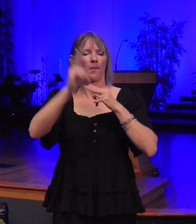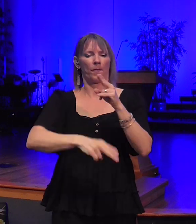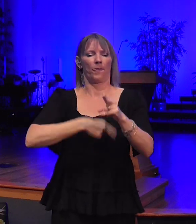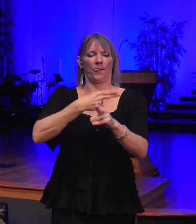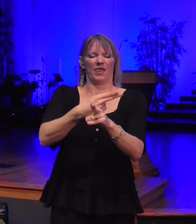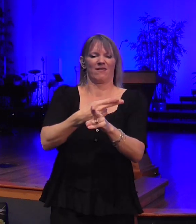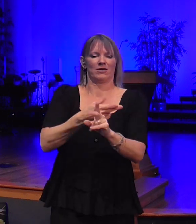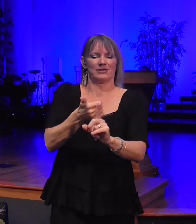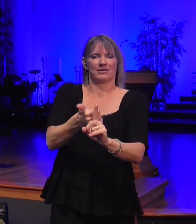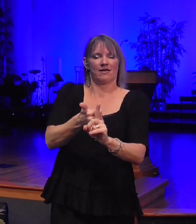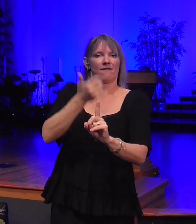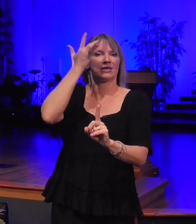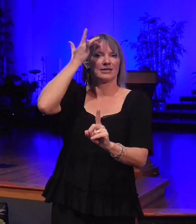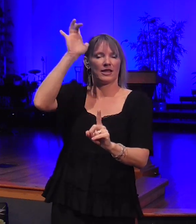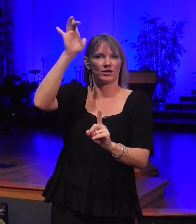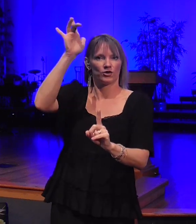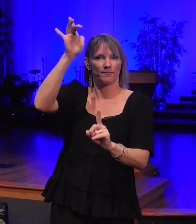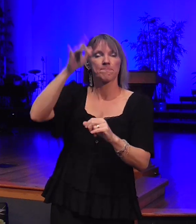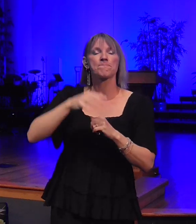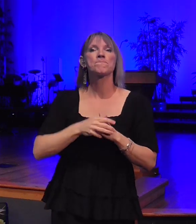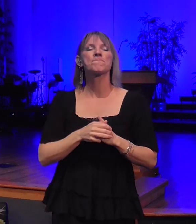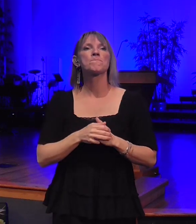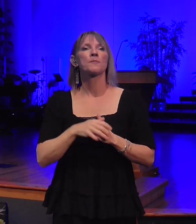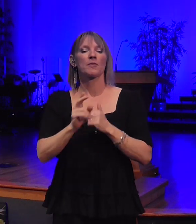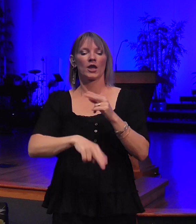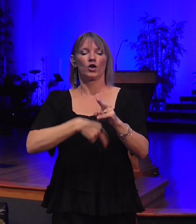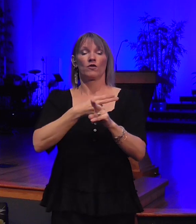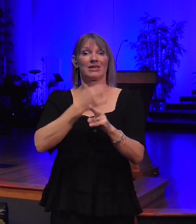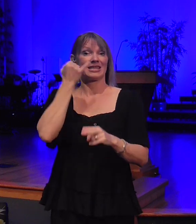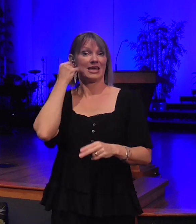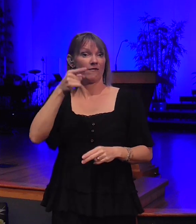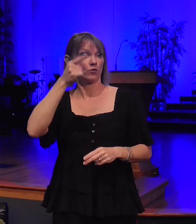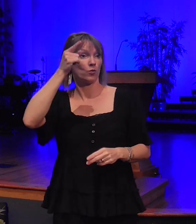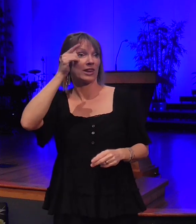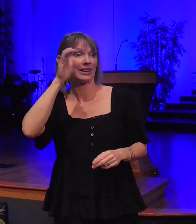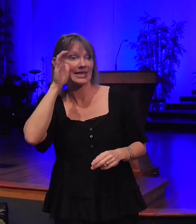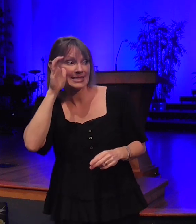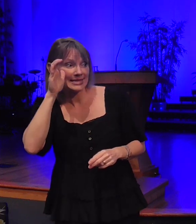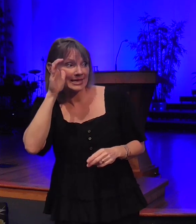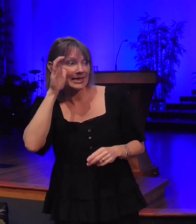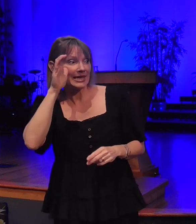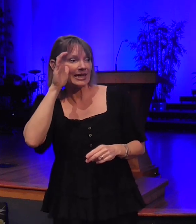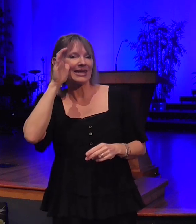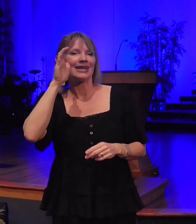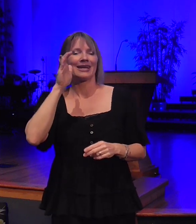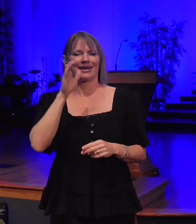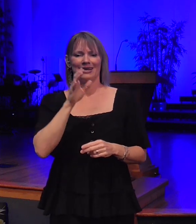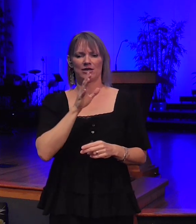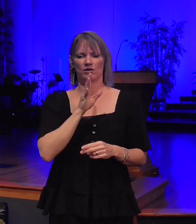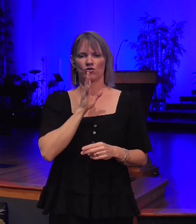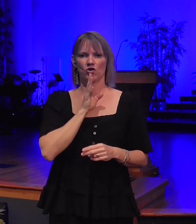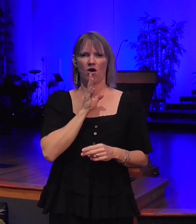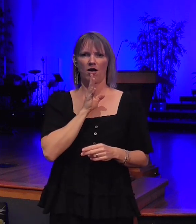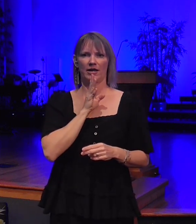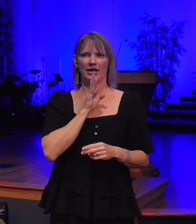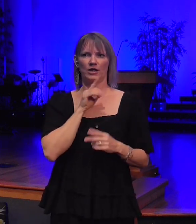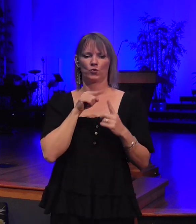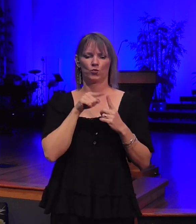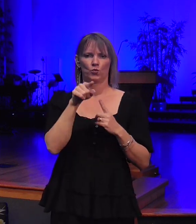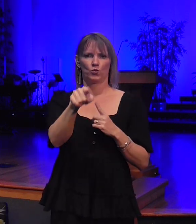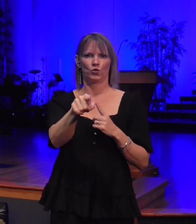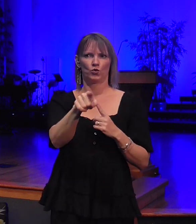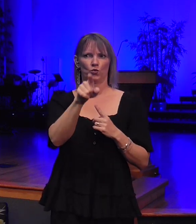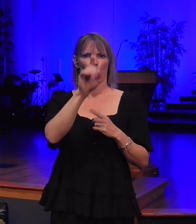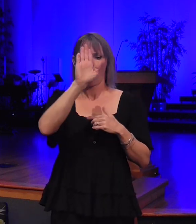intelligent. That the universe, if you'll listen, is talking to you all of the time, giving